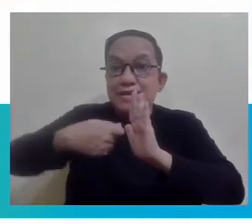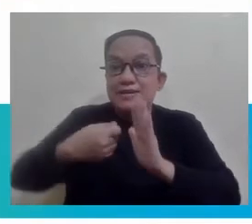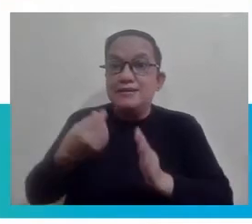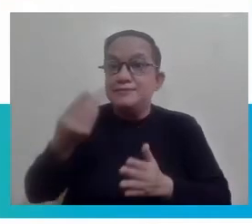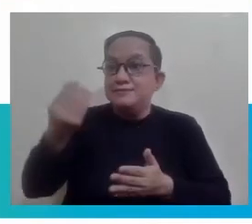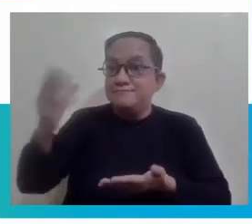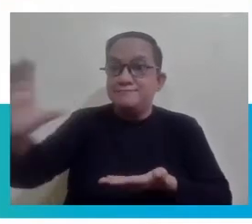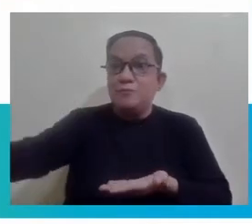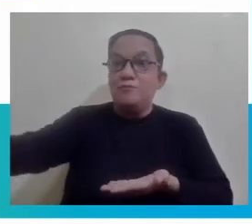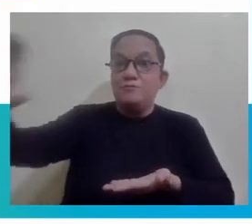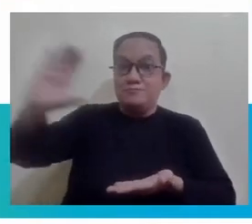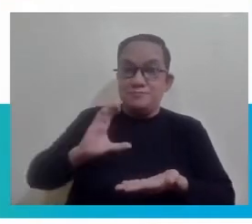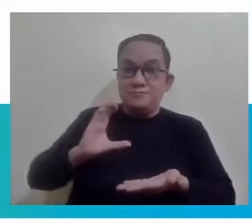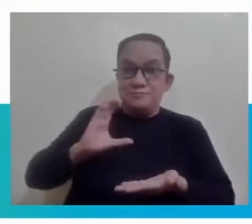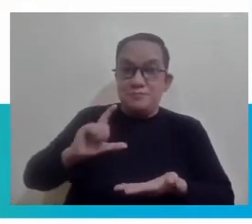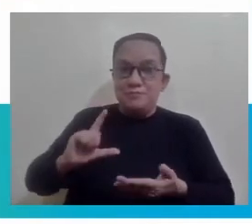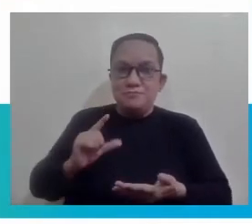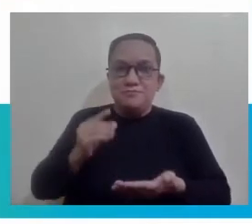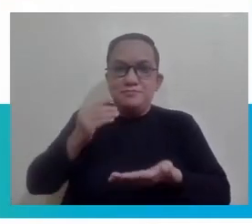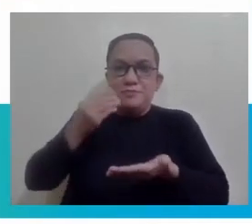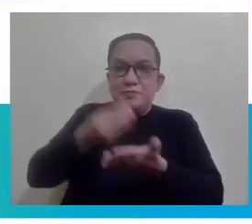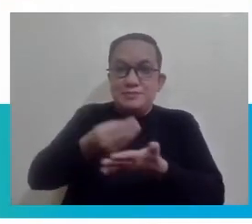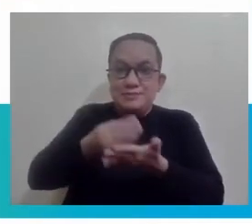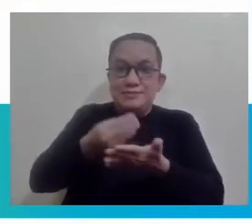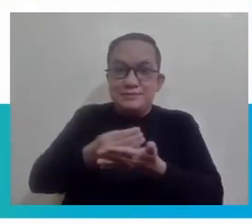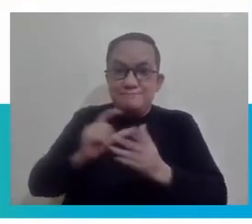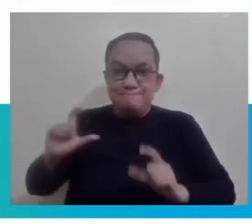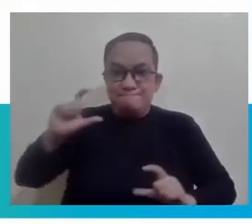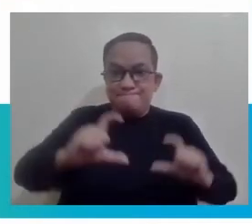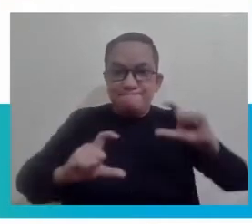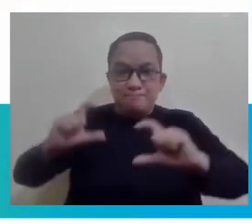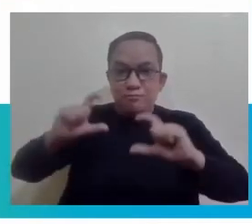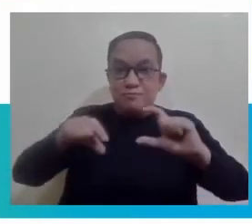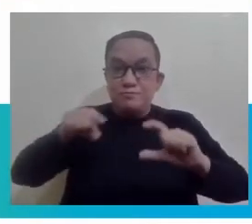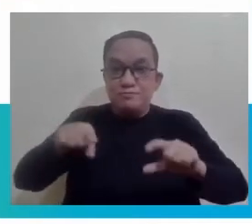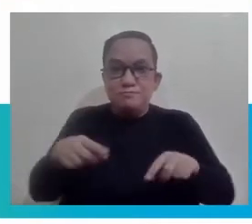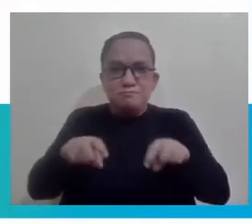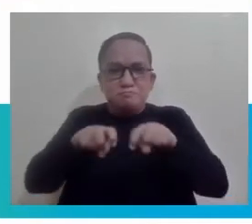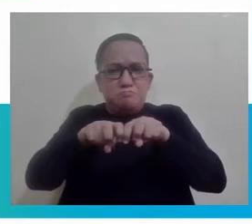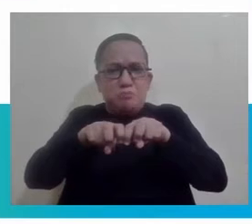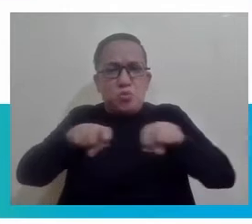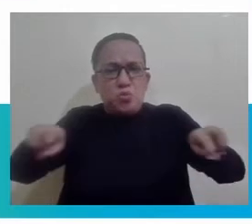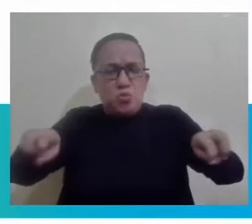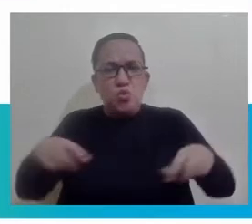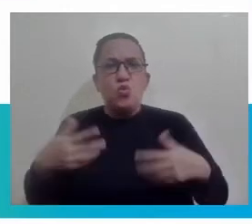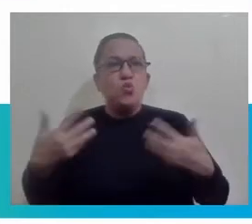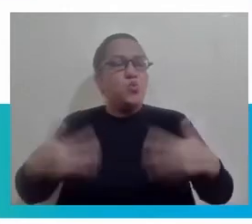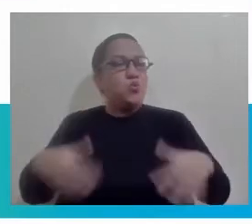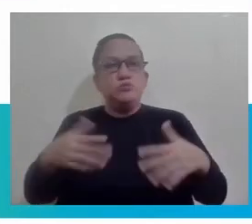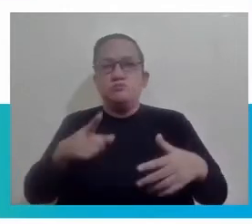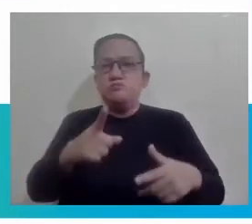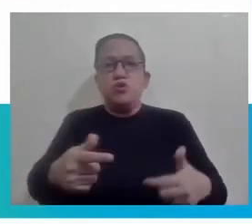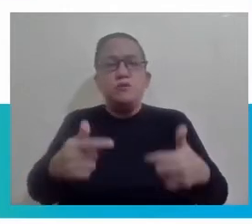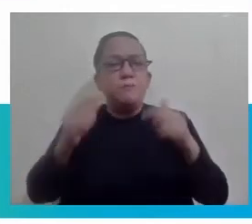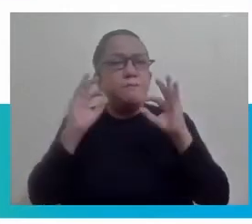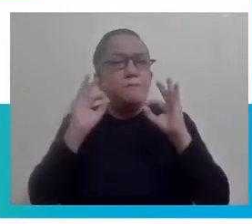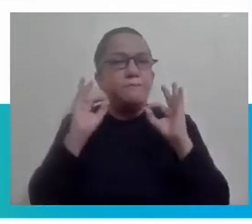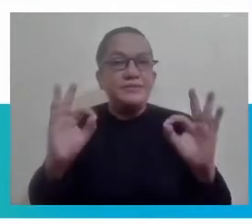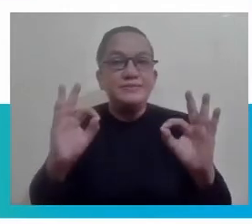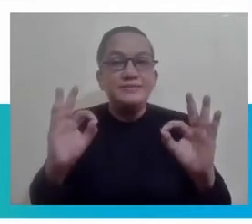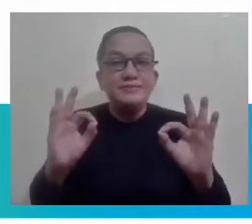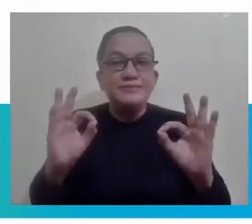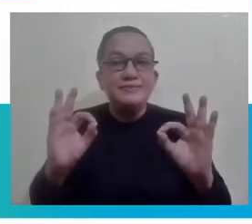Today's panel couldn't be a more pertinent occasion to celebrate the 20th anniversary of